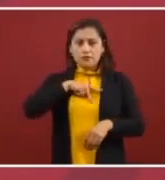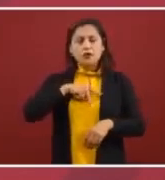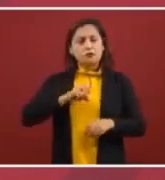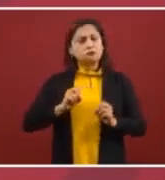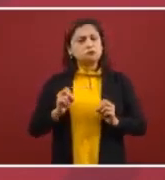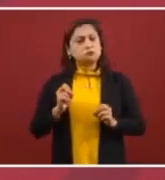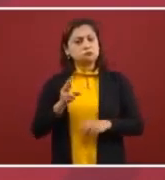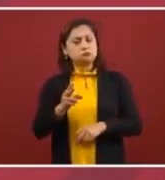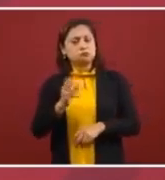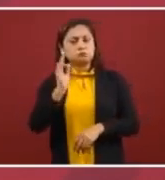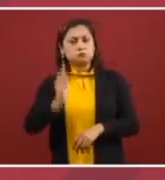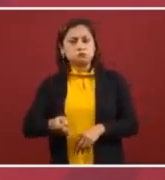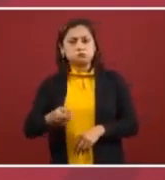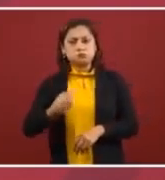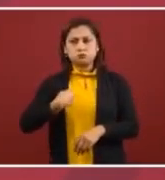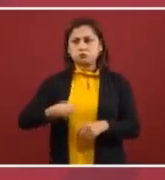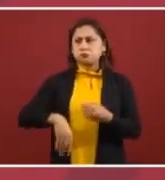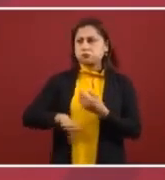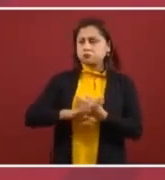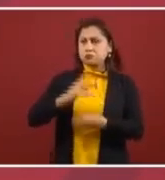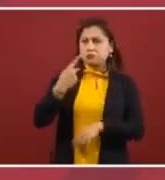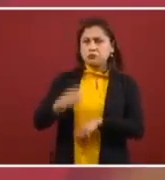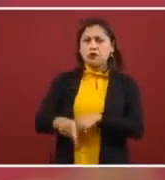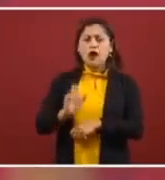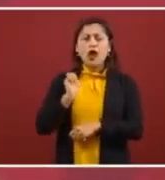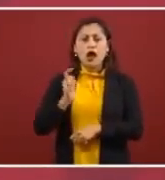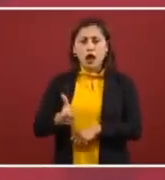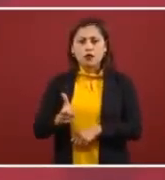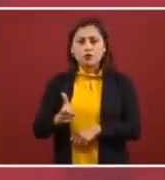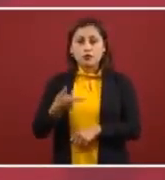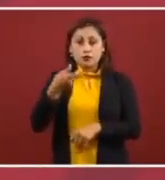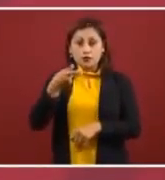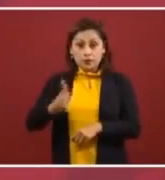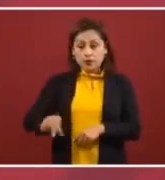does not have the right to risk the life of other people.